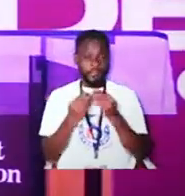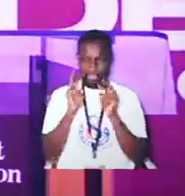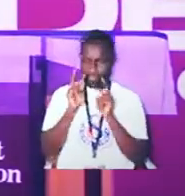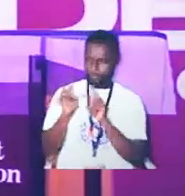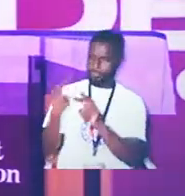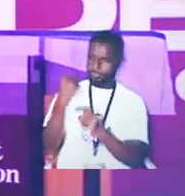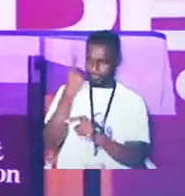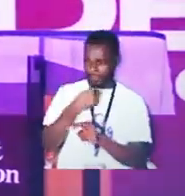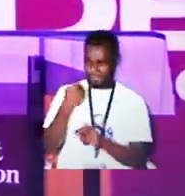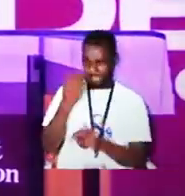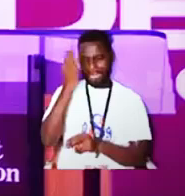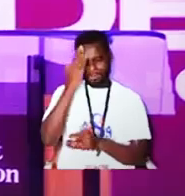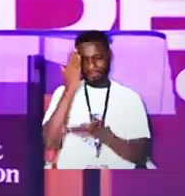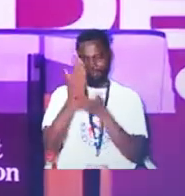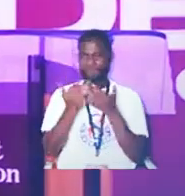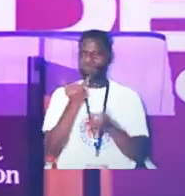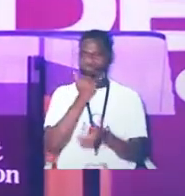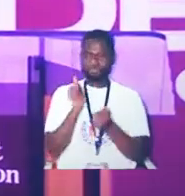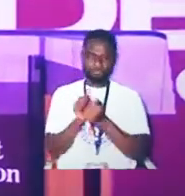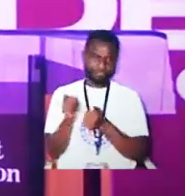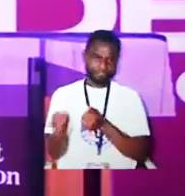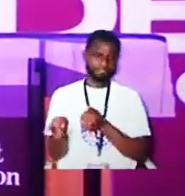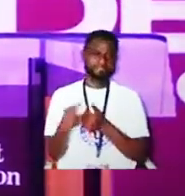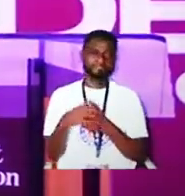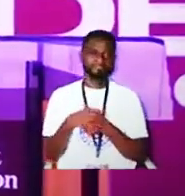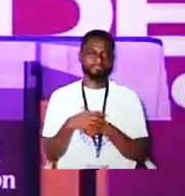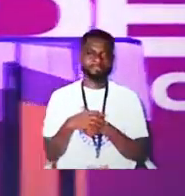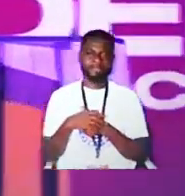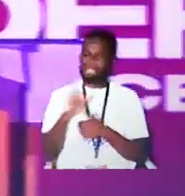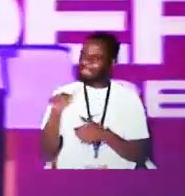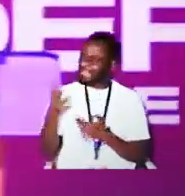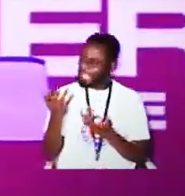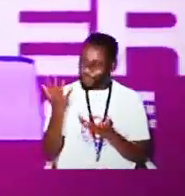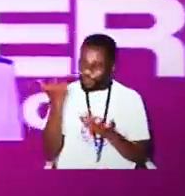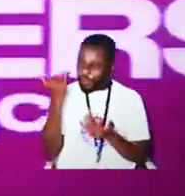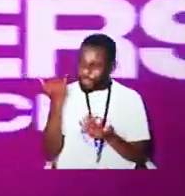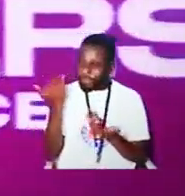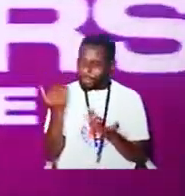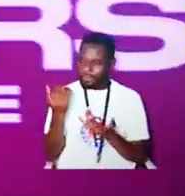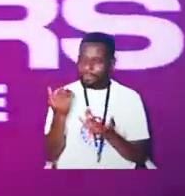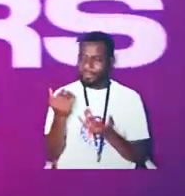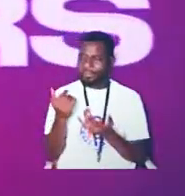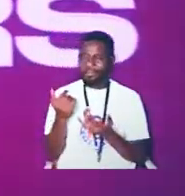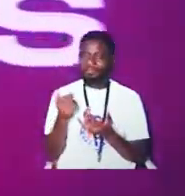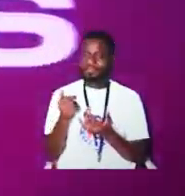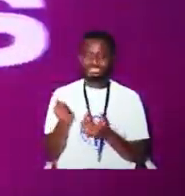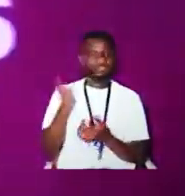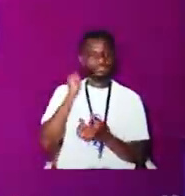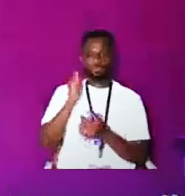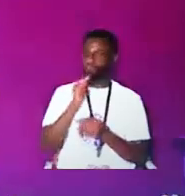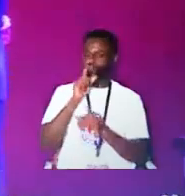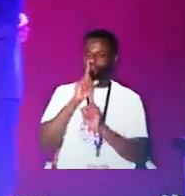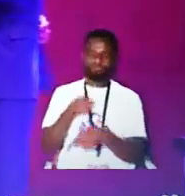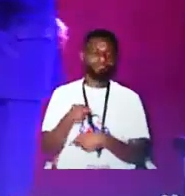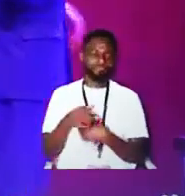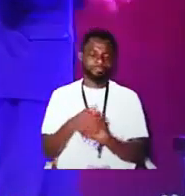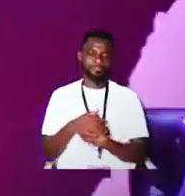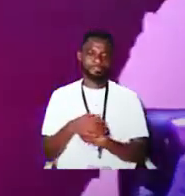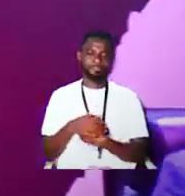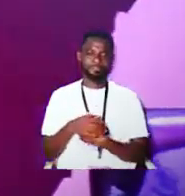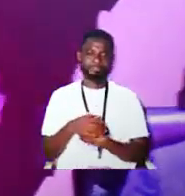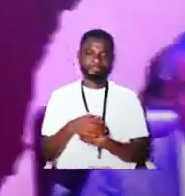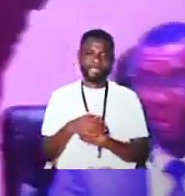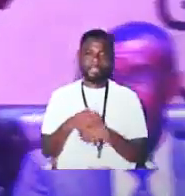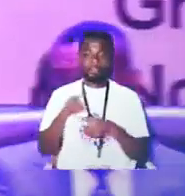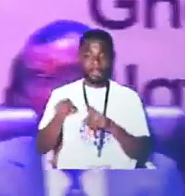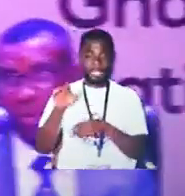I knew that there was something wrong. So I said, "What's going on?" He wouldn't talk. But in